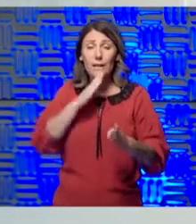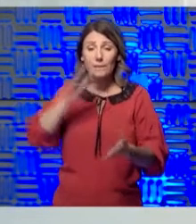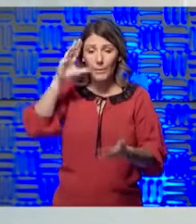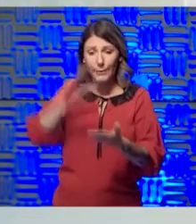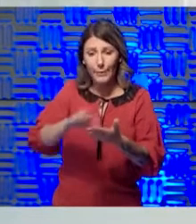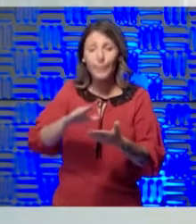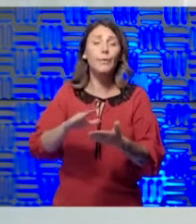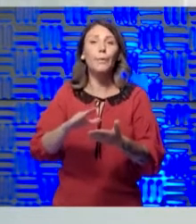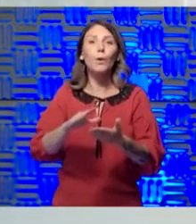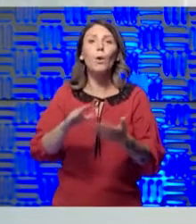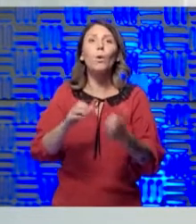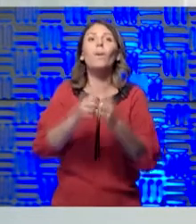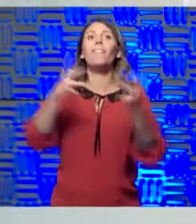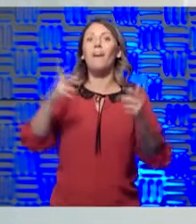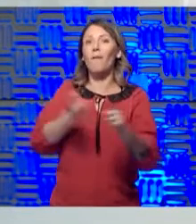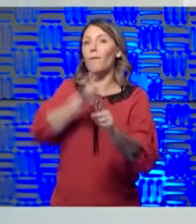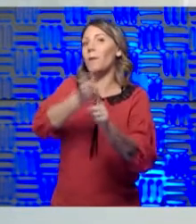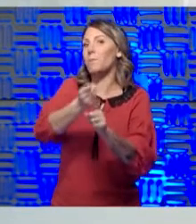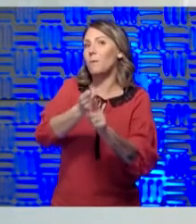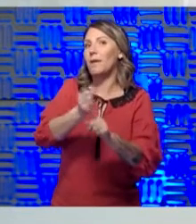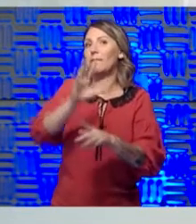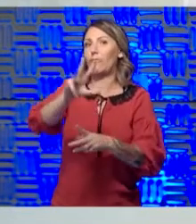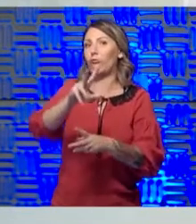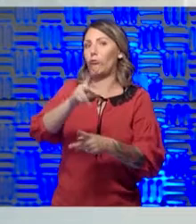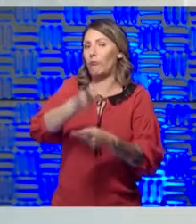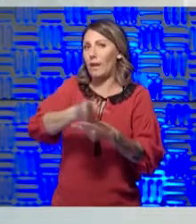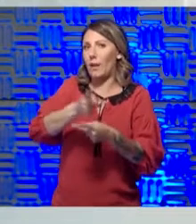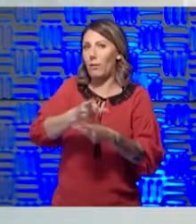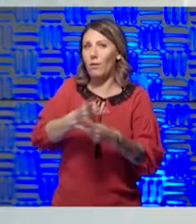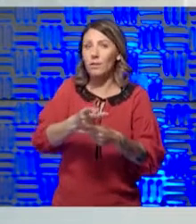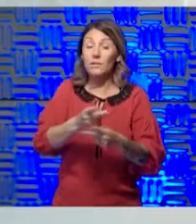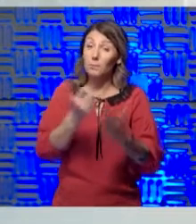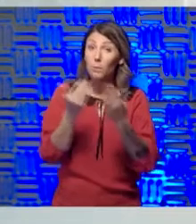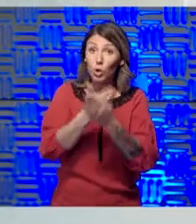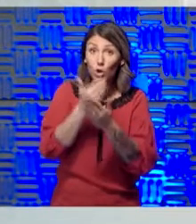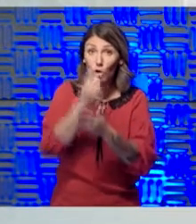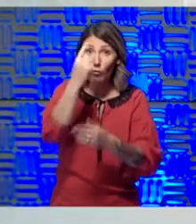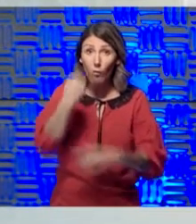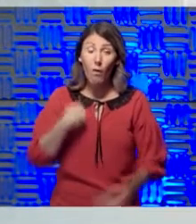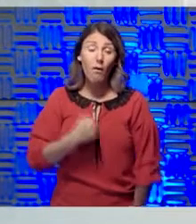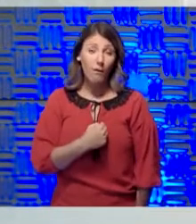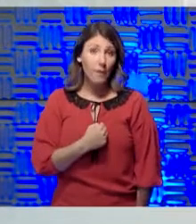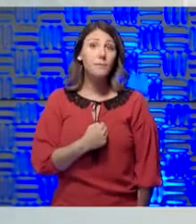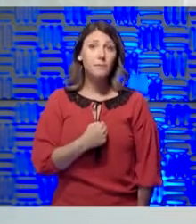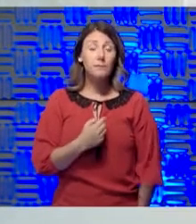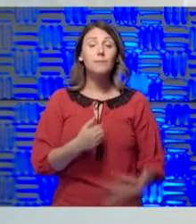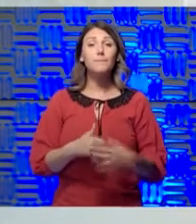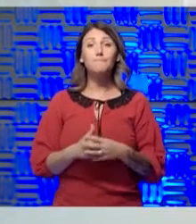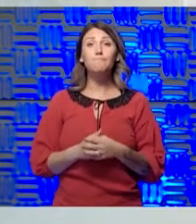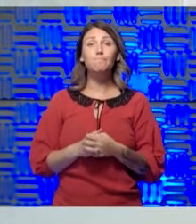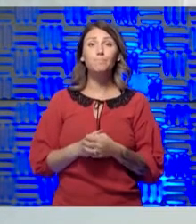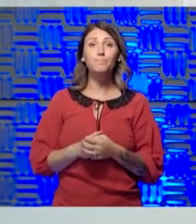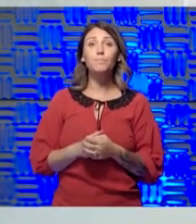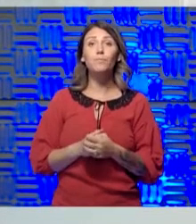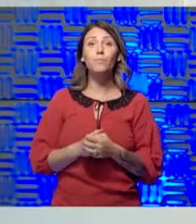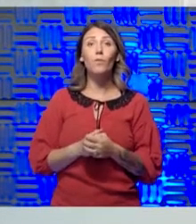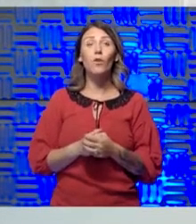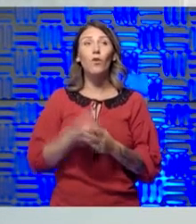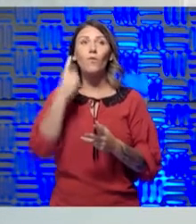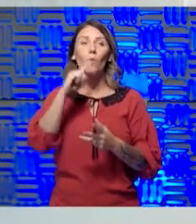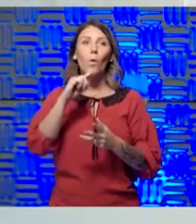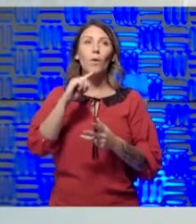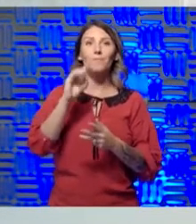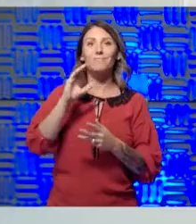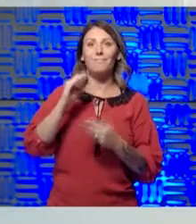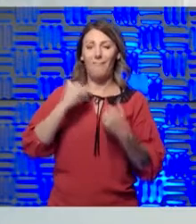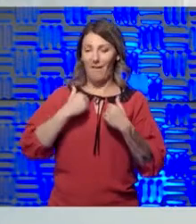the overall care. So that is going to be a new care paradigm for us in terms of being responsible